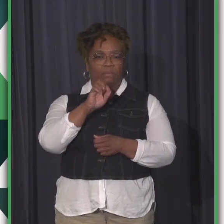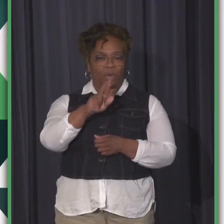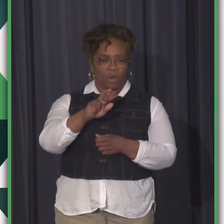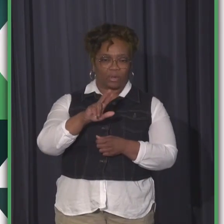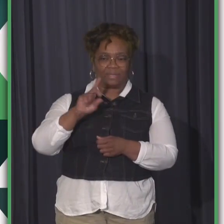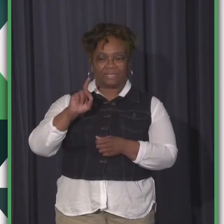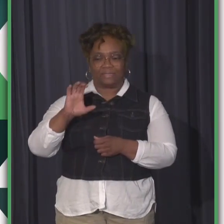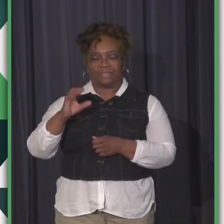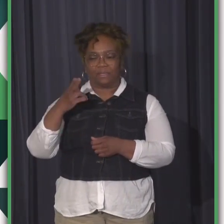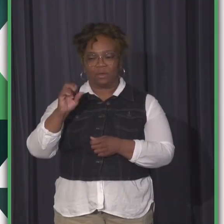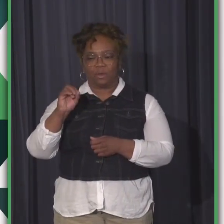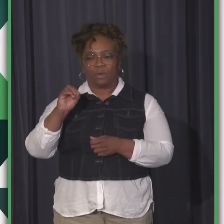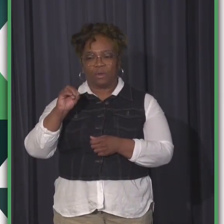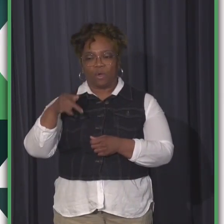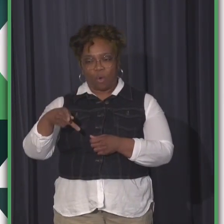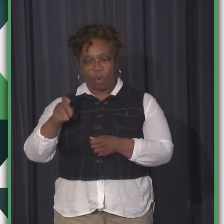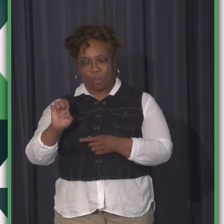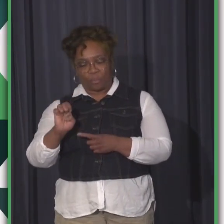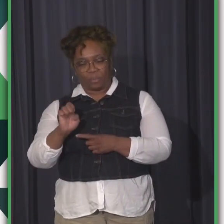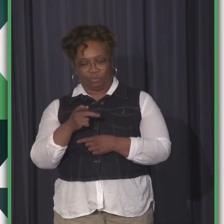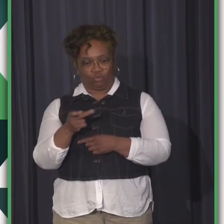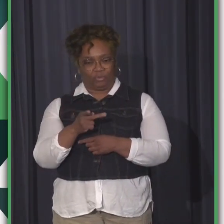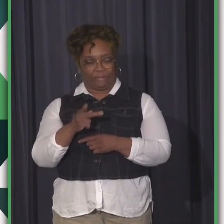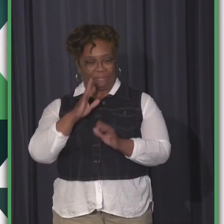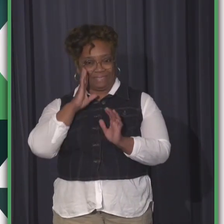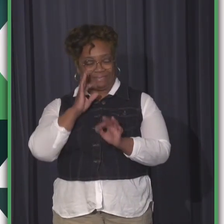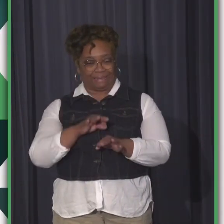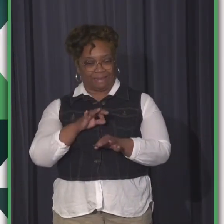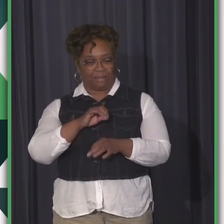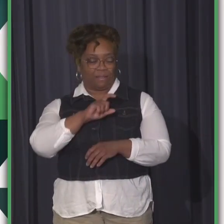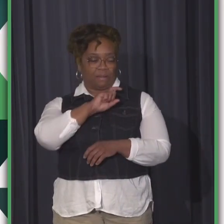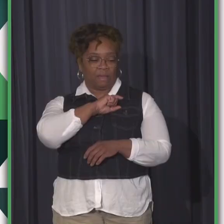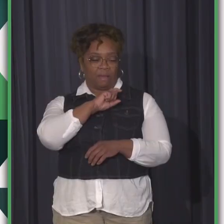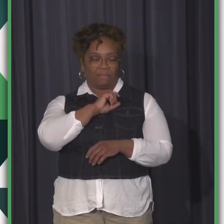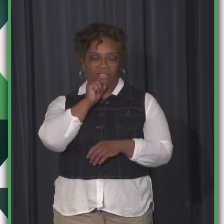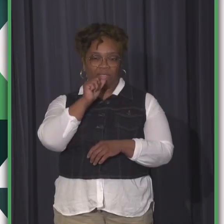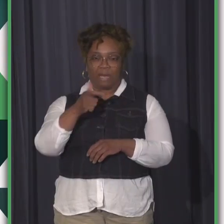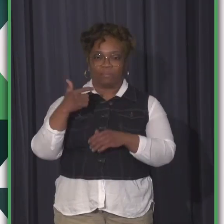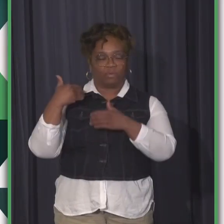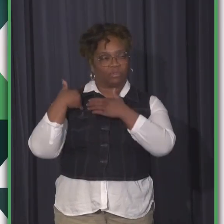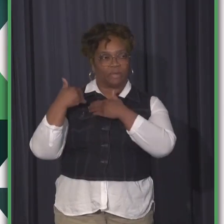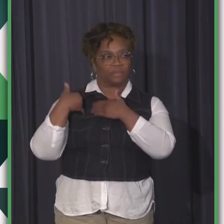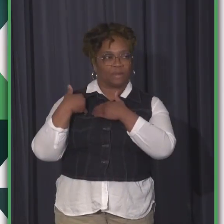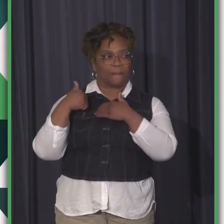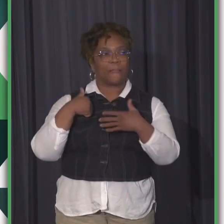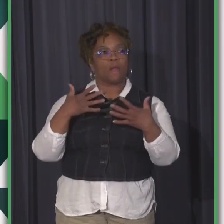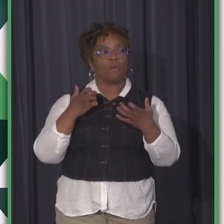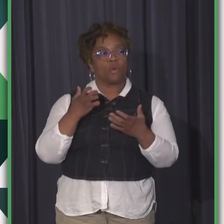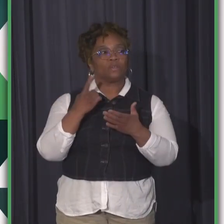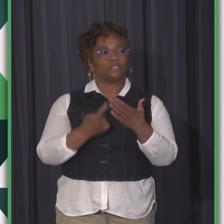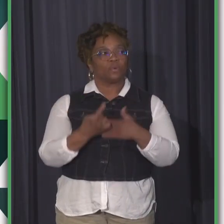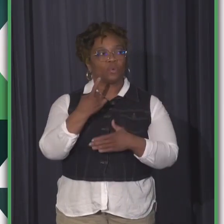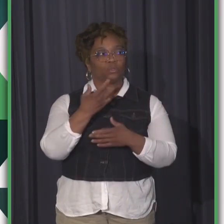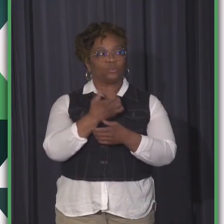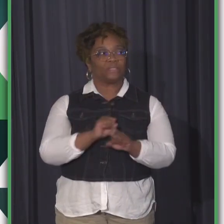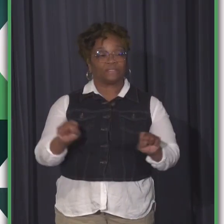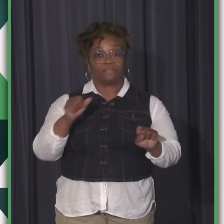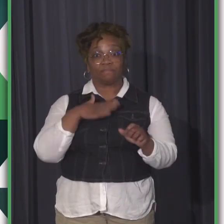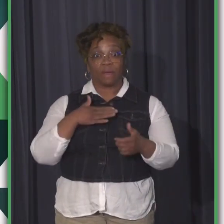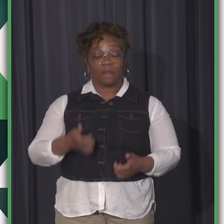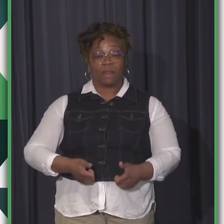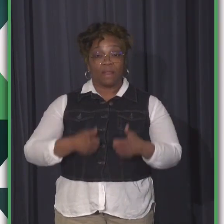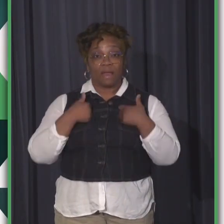Hope, have decided that police officers should not be held accountable. I want somebody to save my life